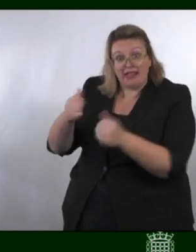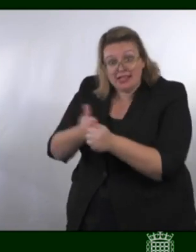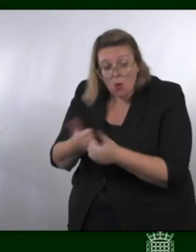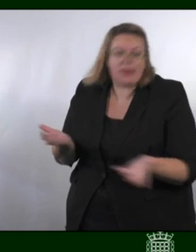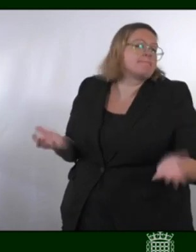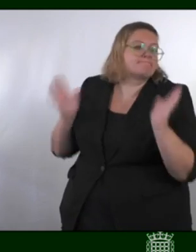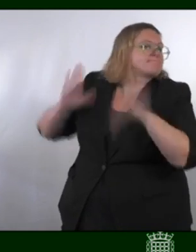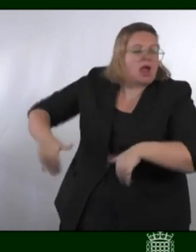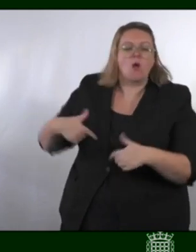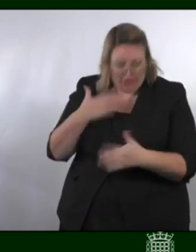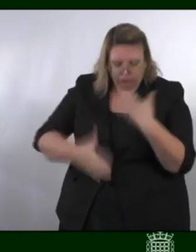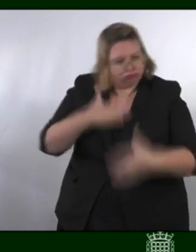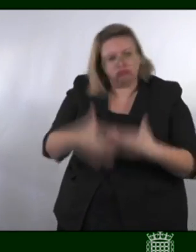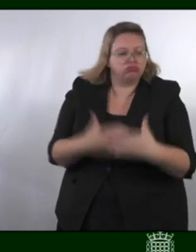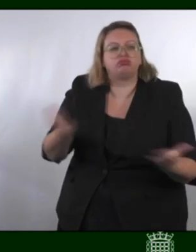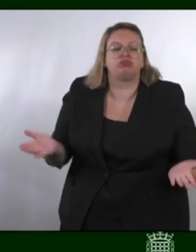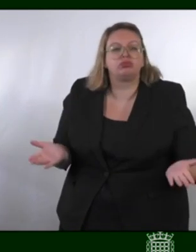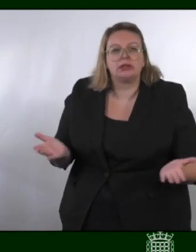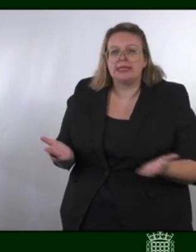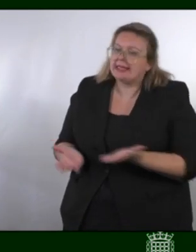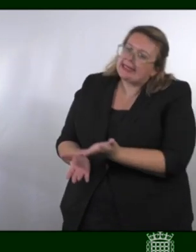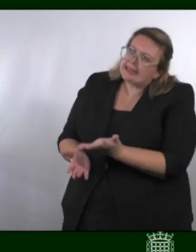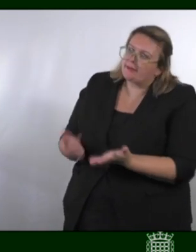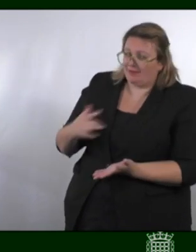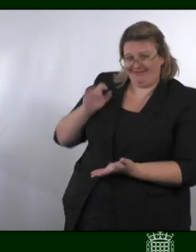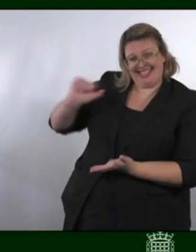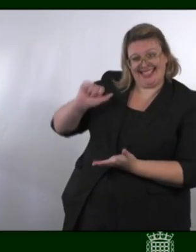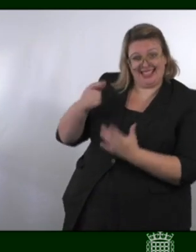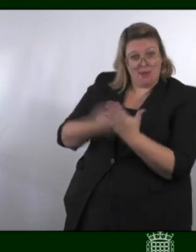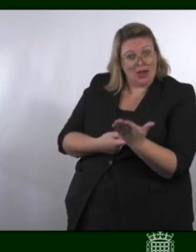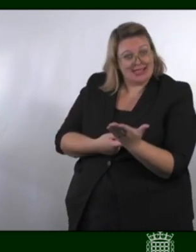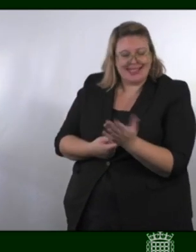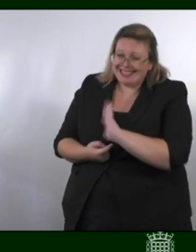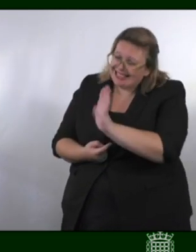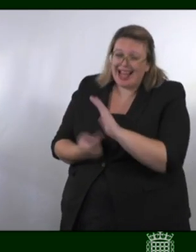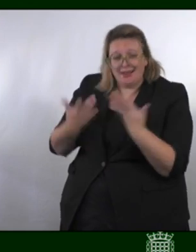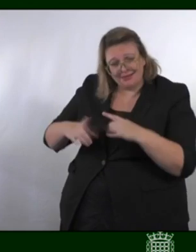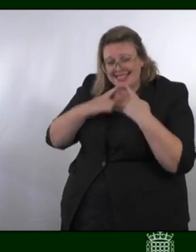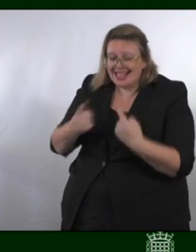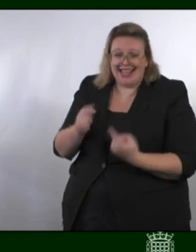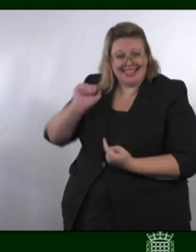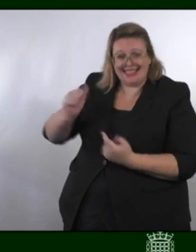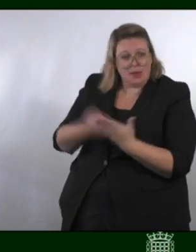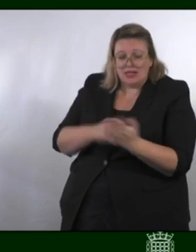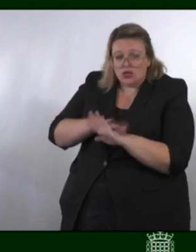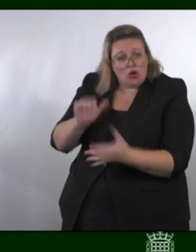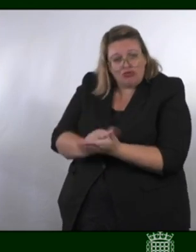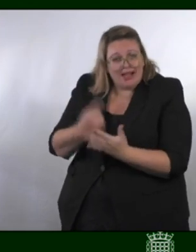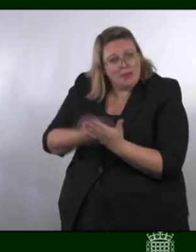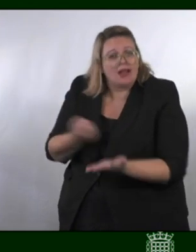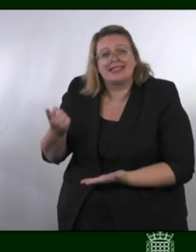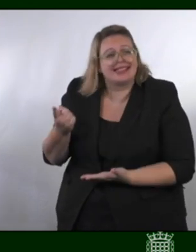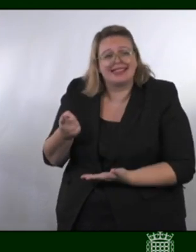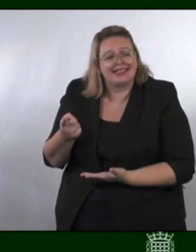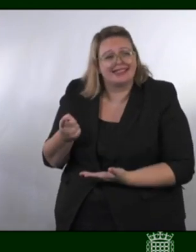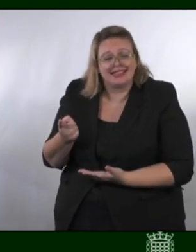honourable gentleman opposite. And I may say that I think that his policy, I've explained why I don't believe that his policy is the right one for the country, because it would